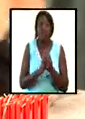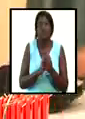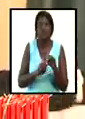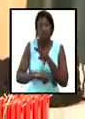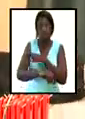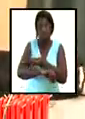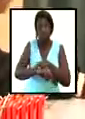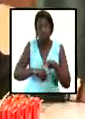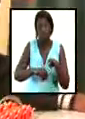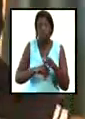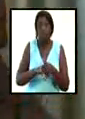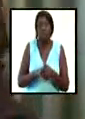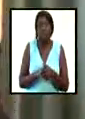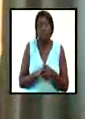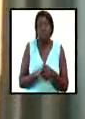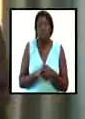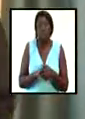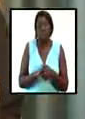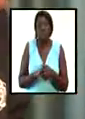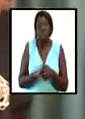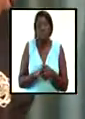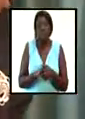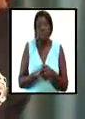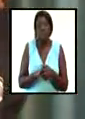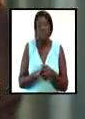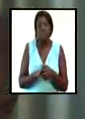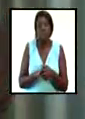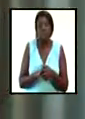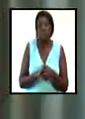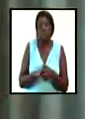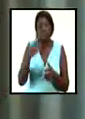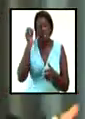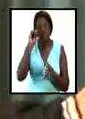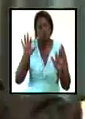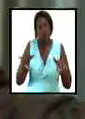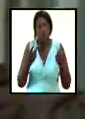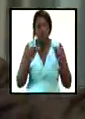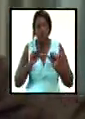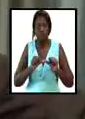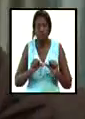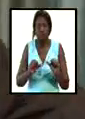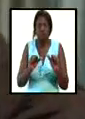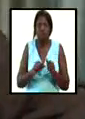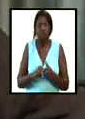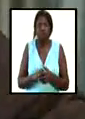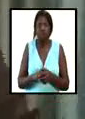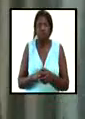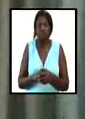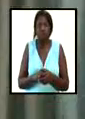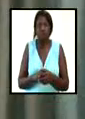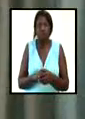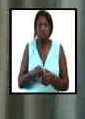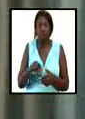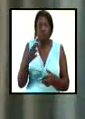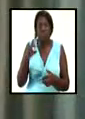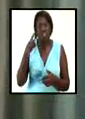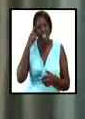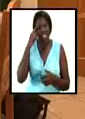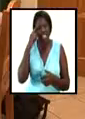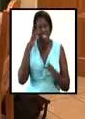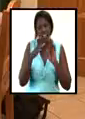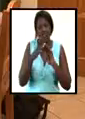Liz, I really don't know how you can do this. I really don't. Don't you ever think that your mom might find